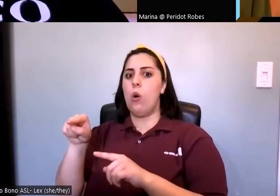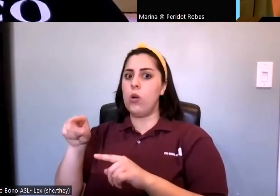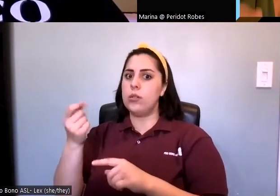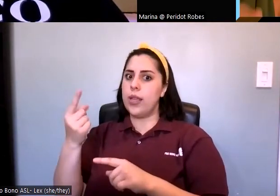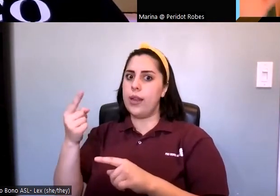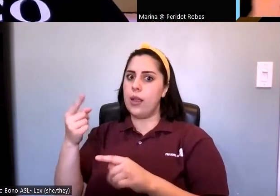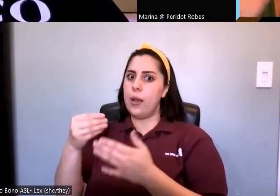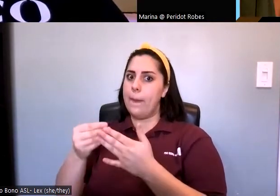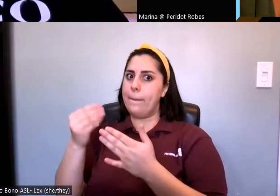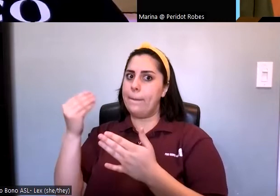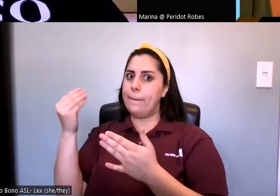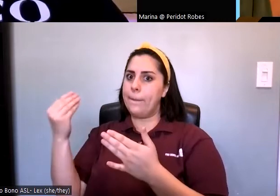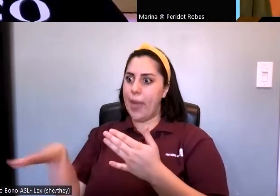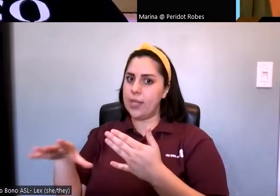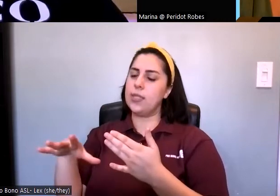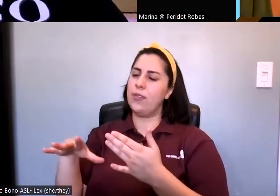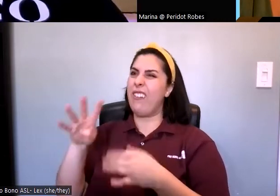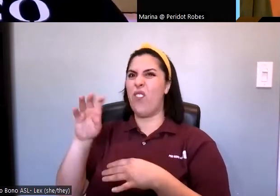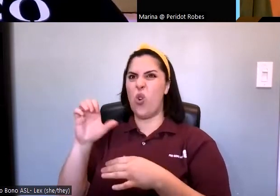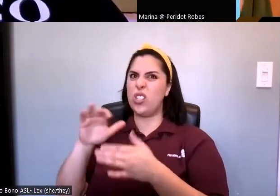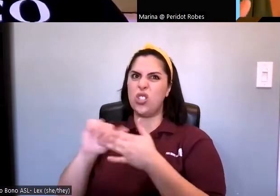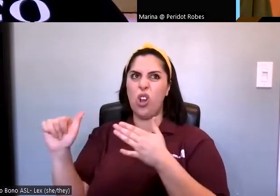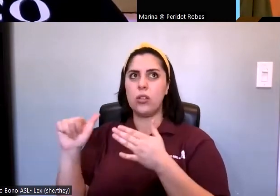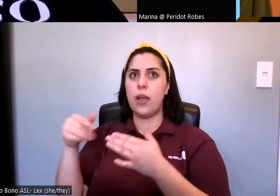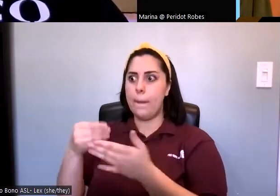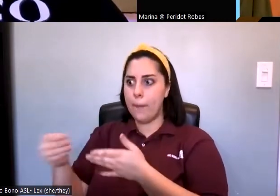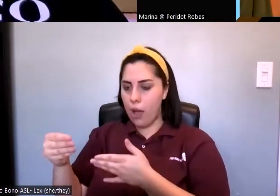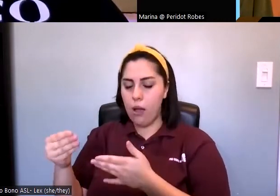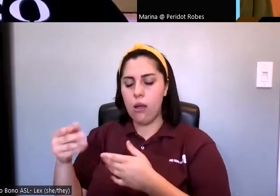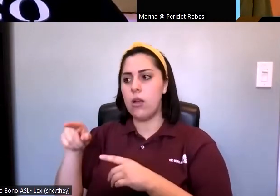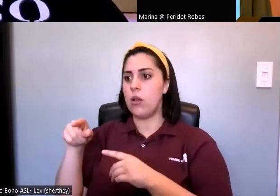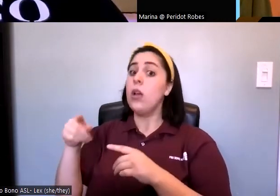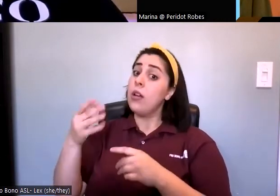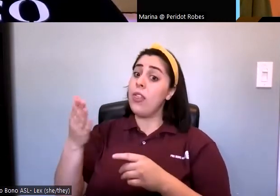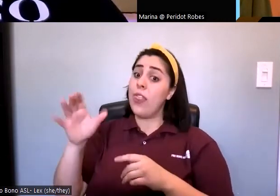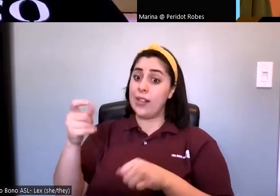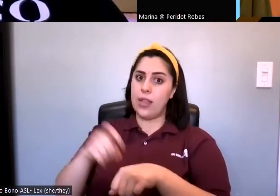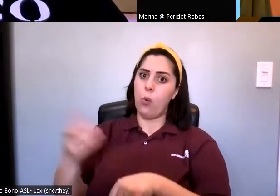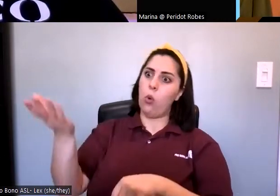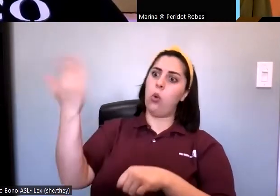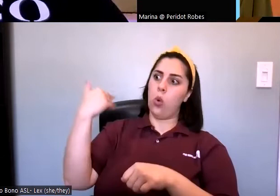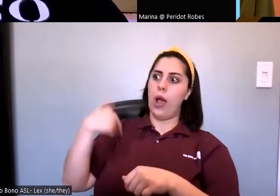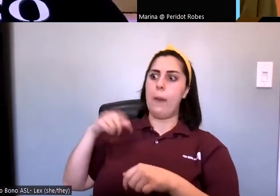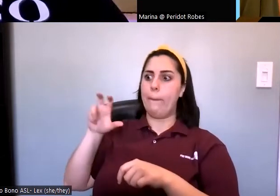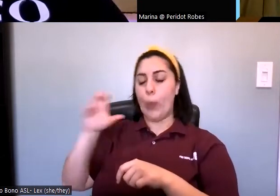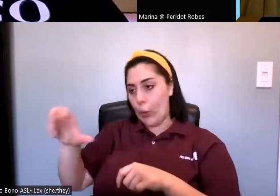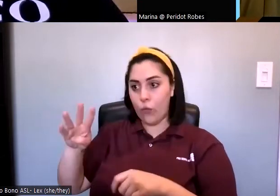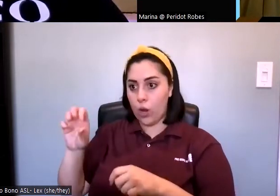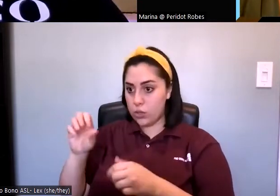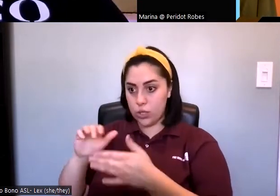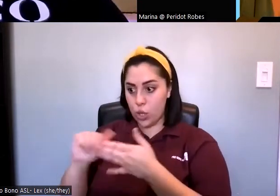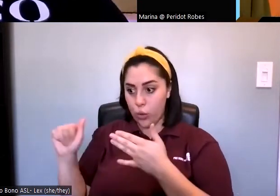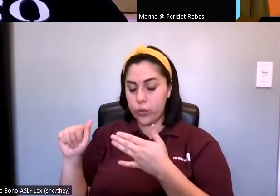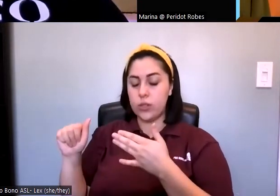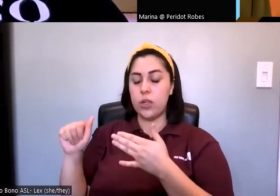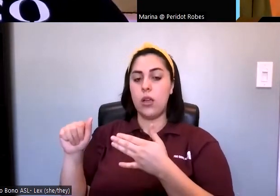absolute gobsmacking amount of money to me at the time, especially, and still, you know, it's a huge amount of money. And I